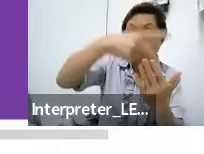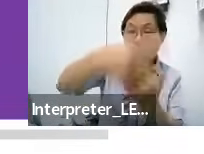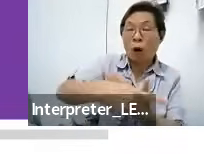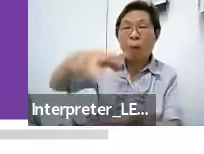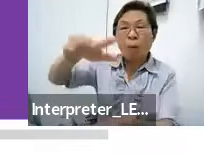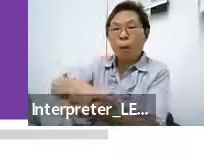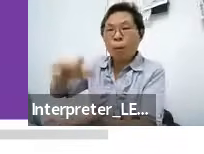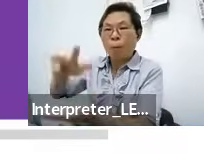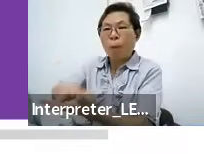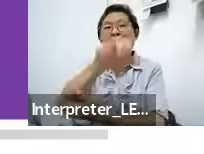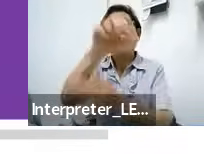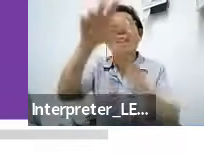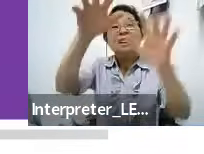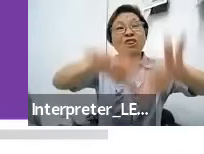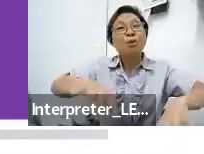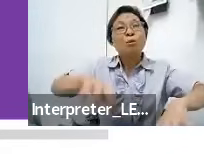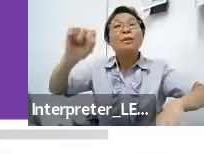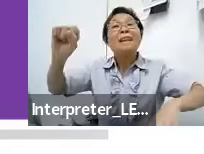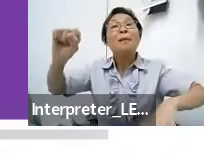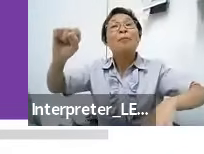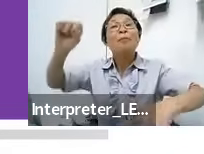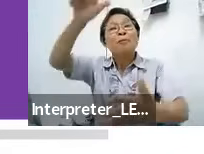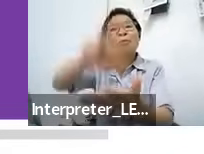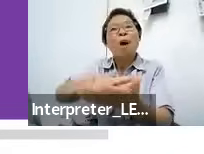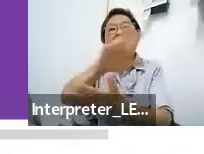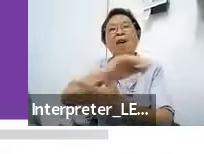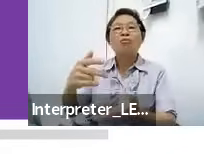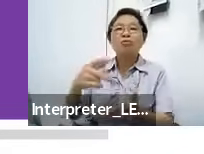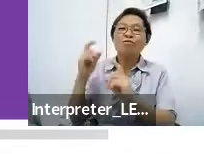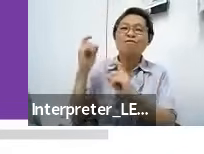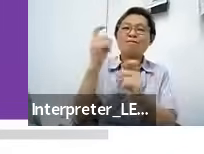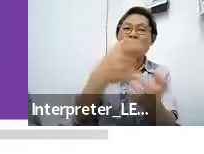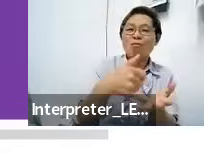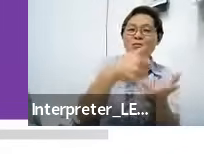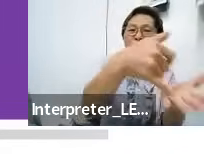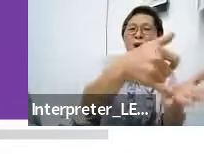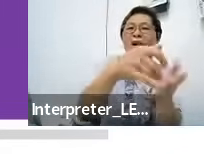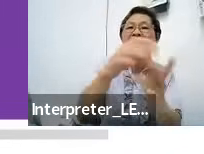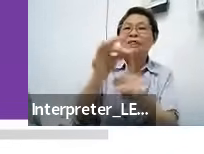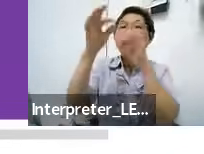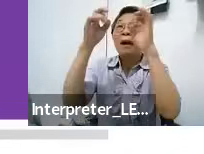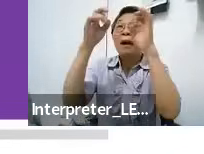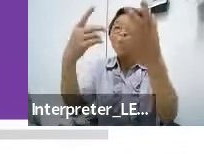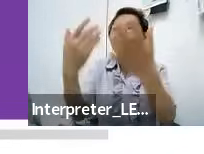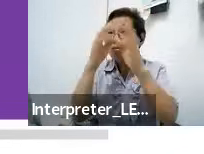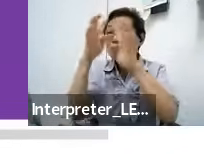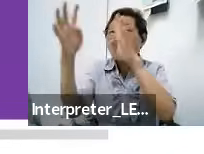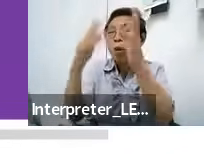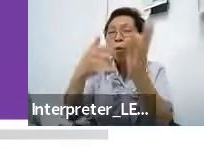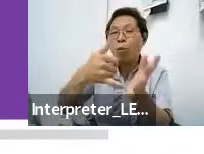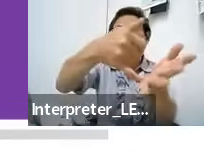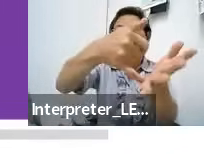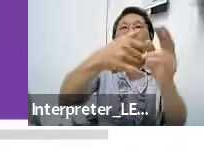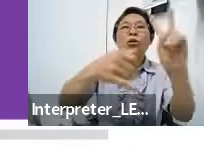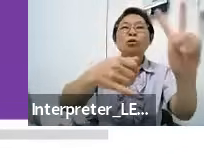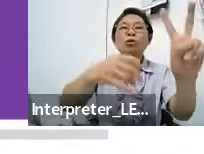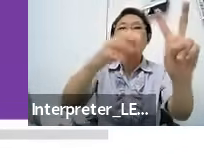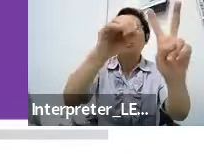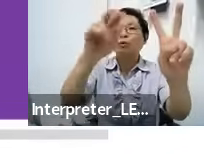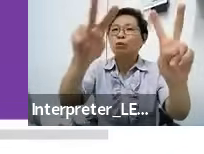by SEIA, and we were awarded the Special Education Innovation Award in